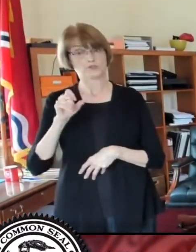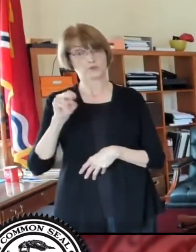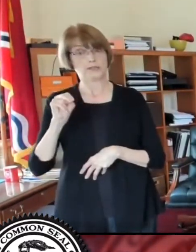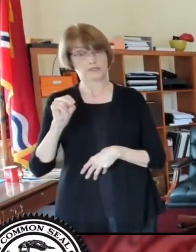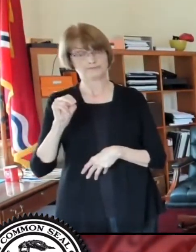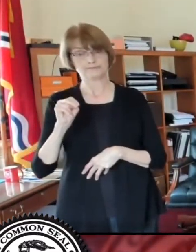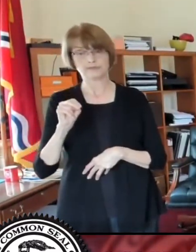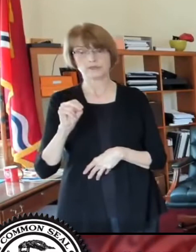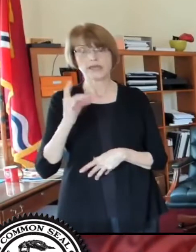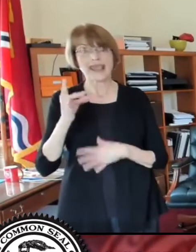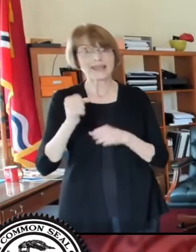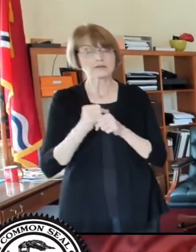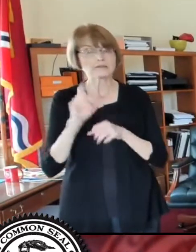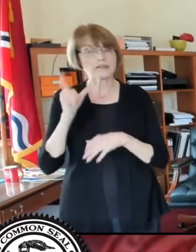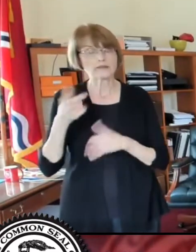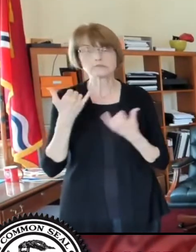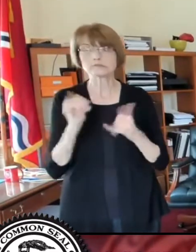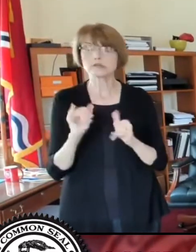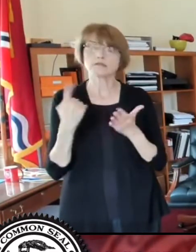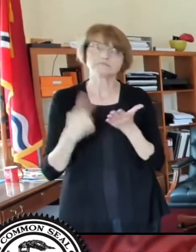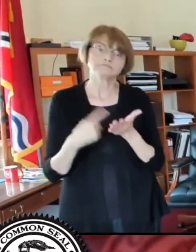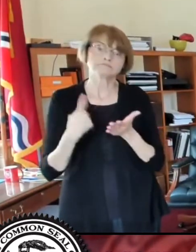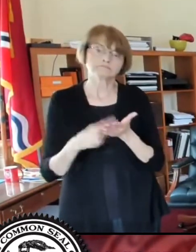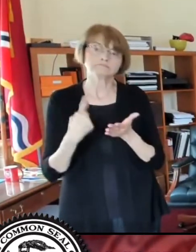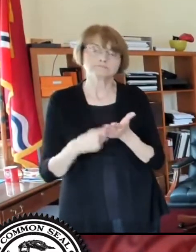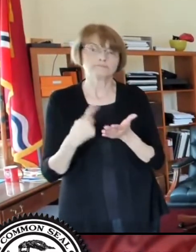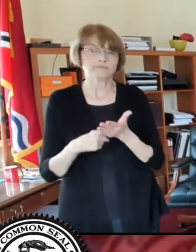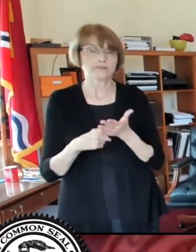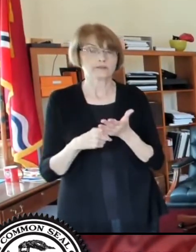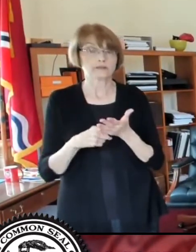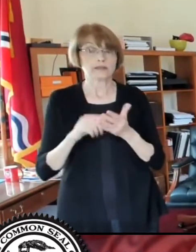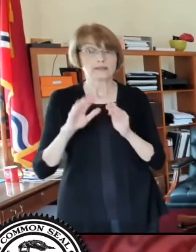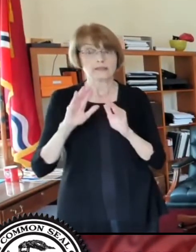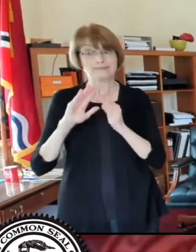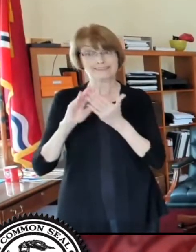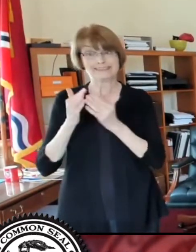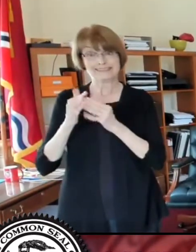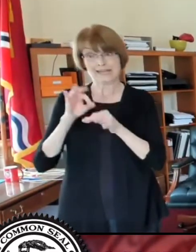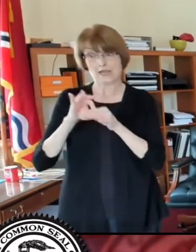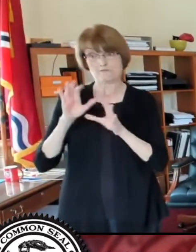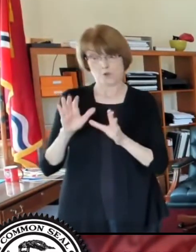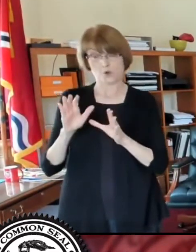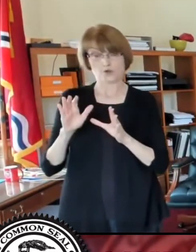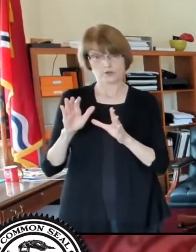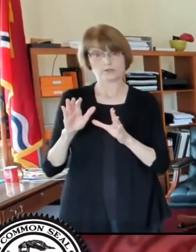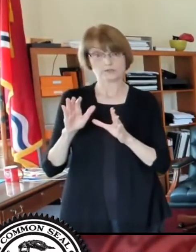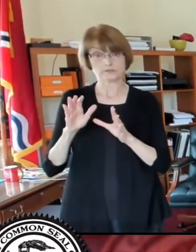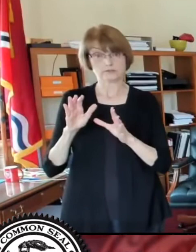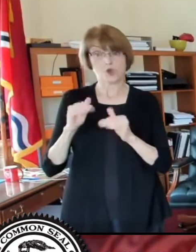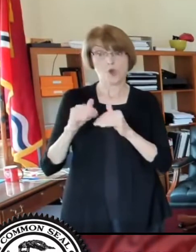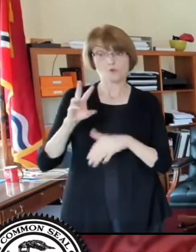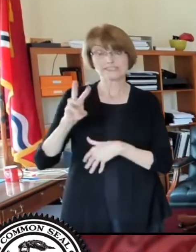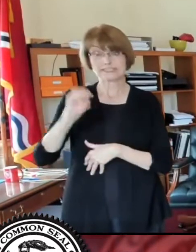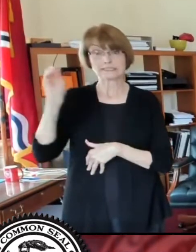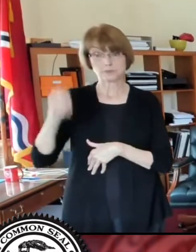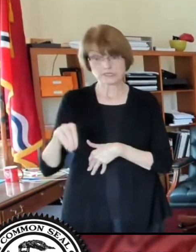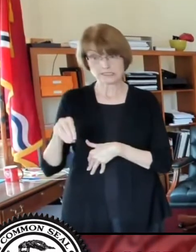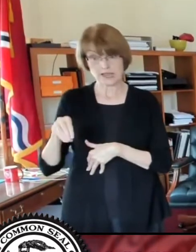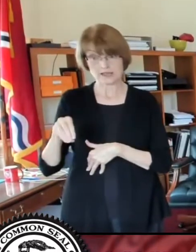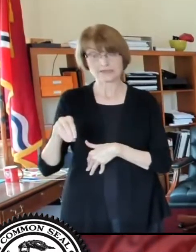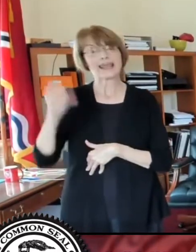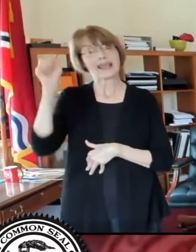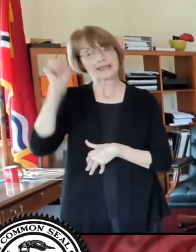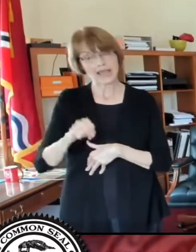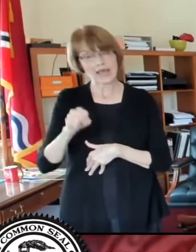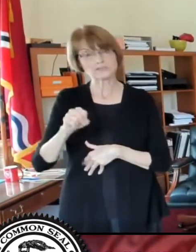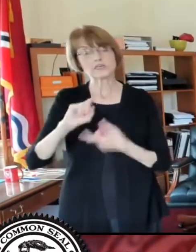later, and we're still having that conversation. The voters of the city of St. Louis voted over 60% to change